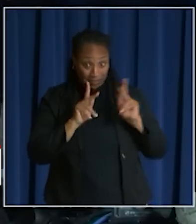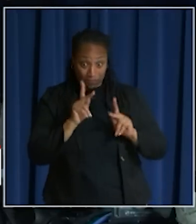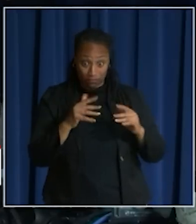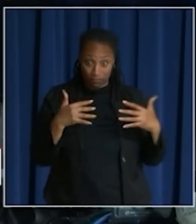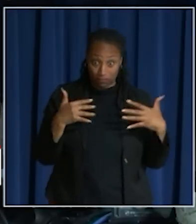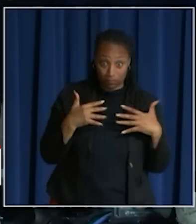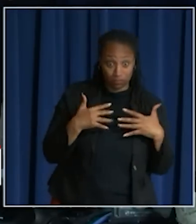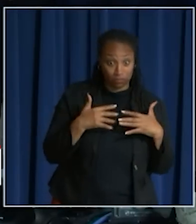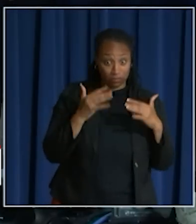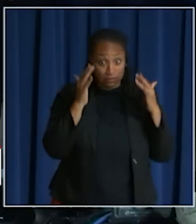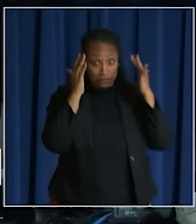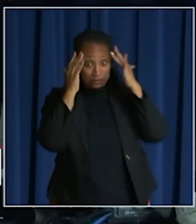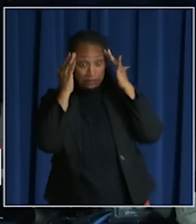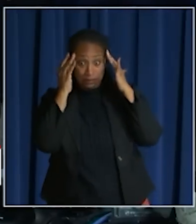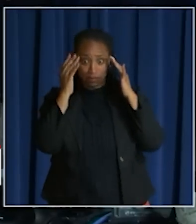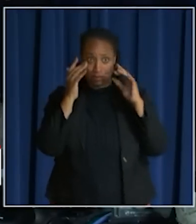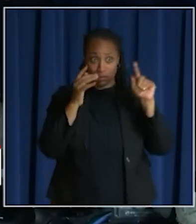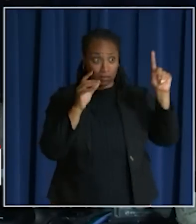to